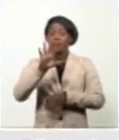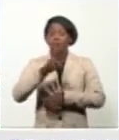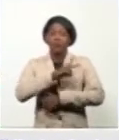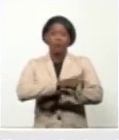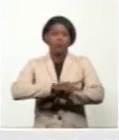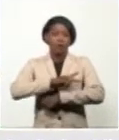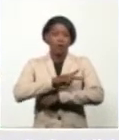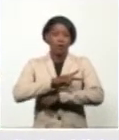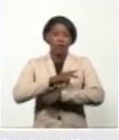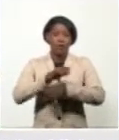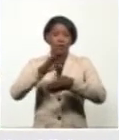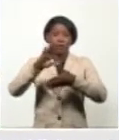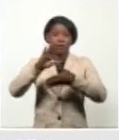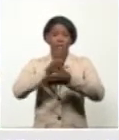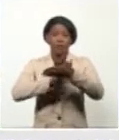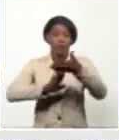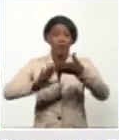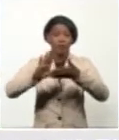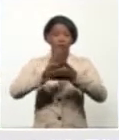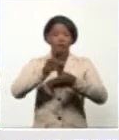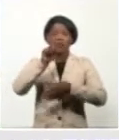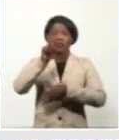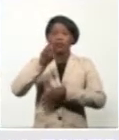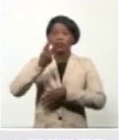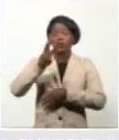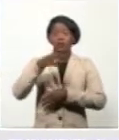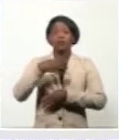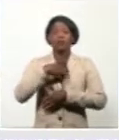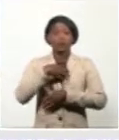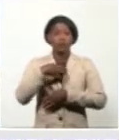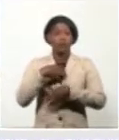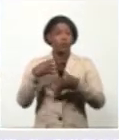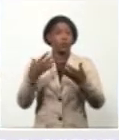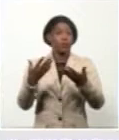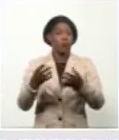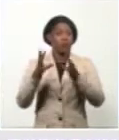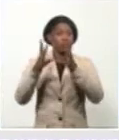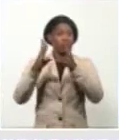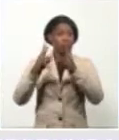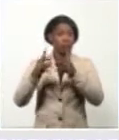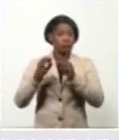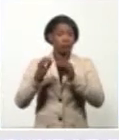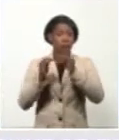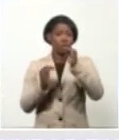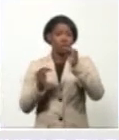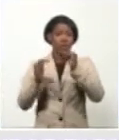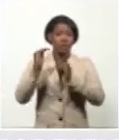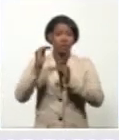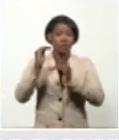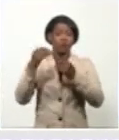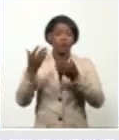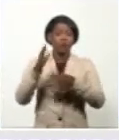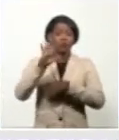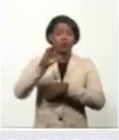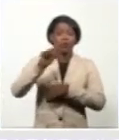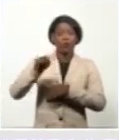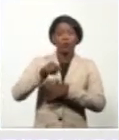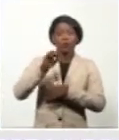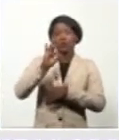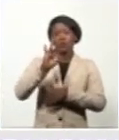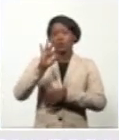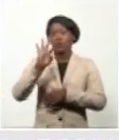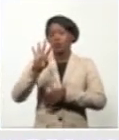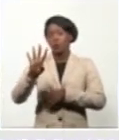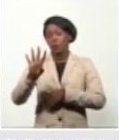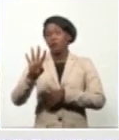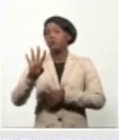Of the 35 countries in the Americas region, 13 have a fatality rate above 5.84,